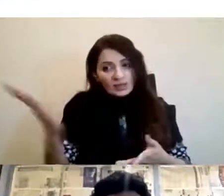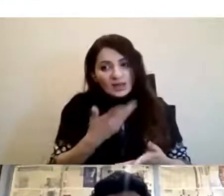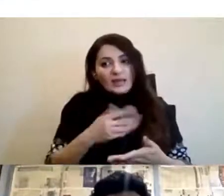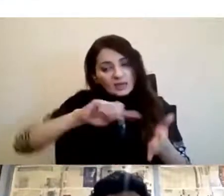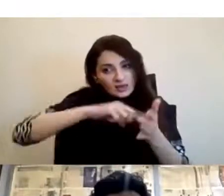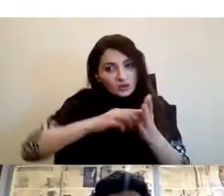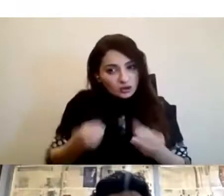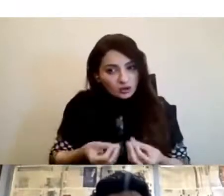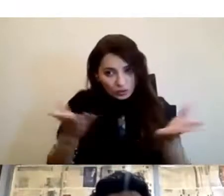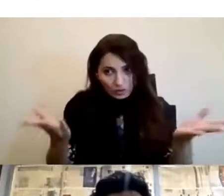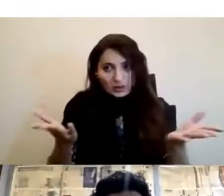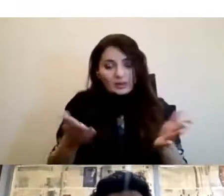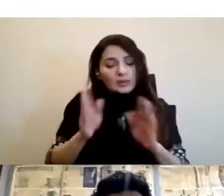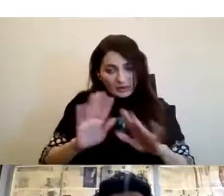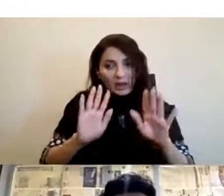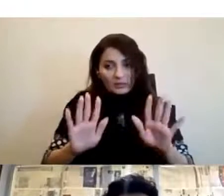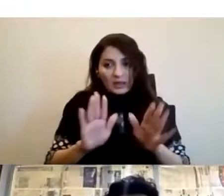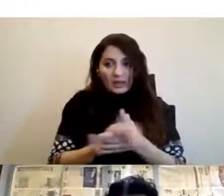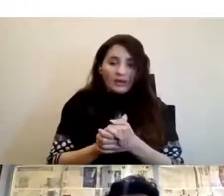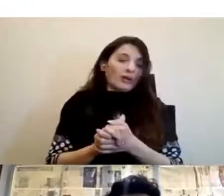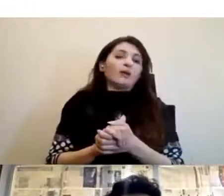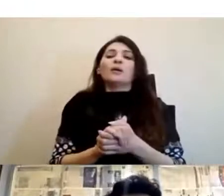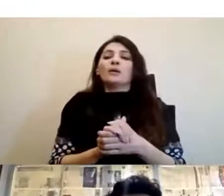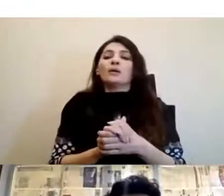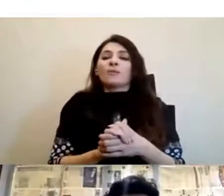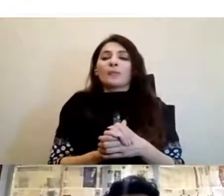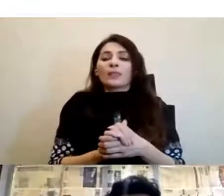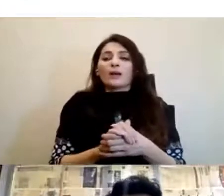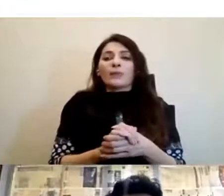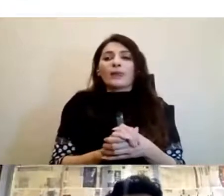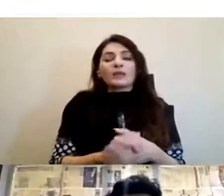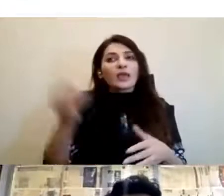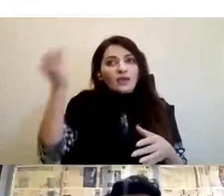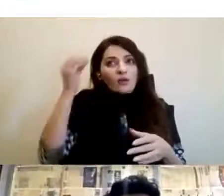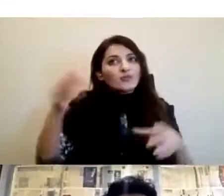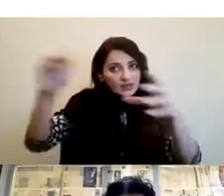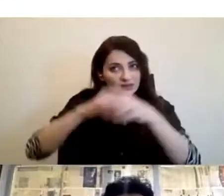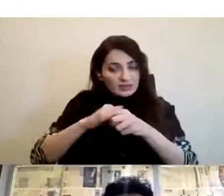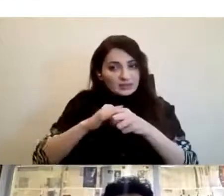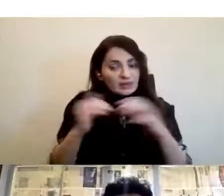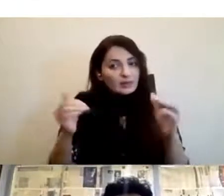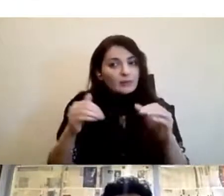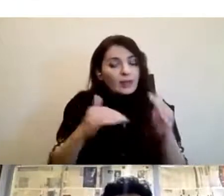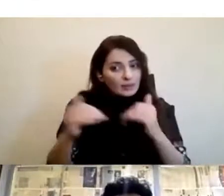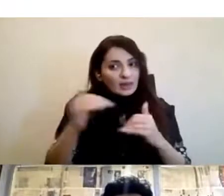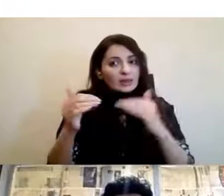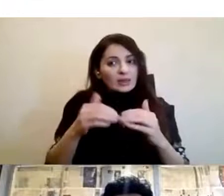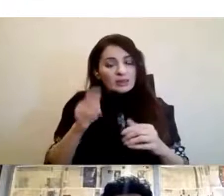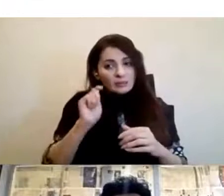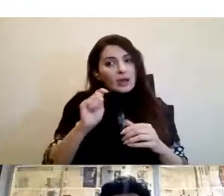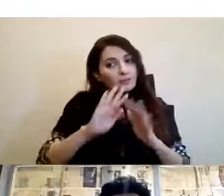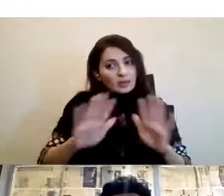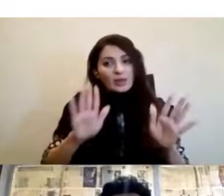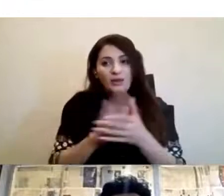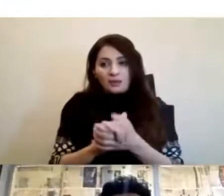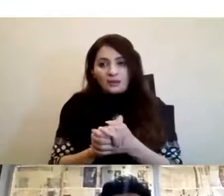several, making this information accessible. But still we are far behind. And even though we have a very,